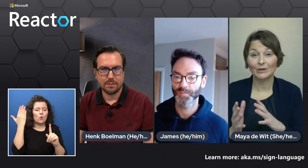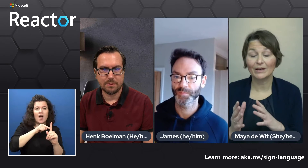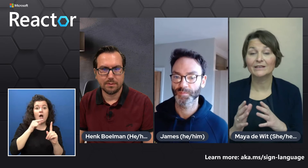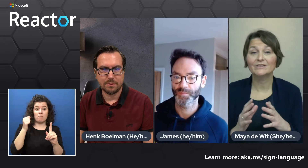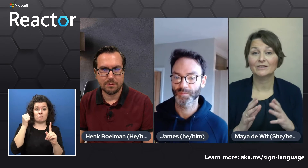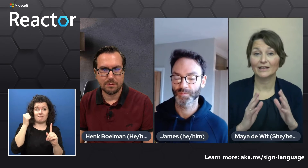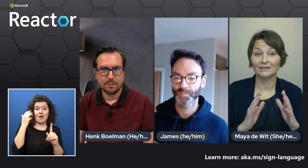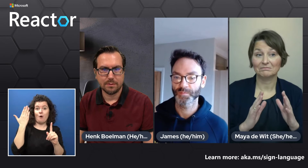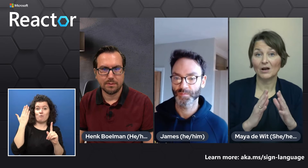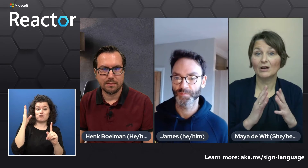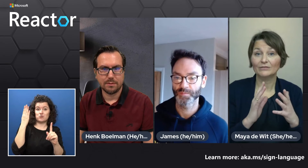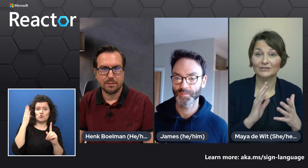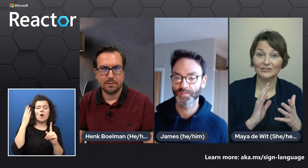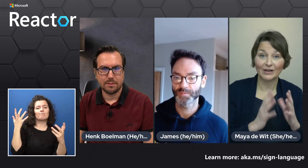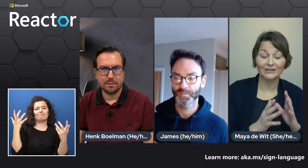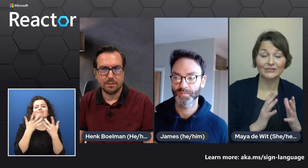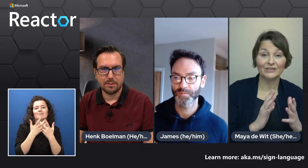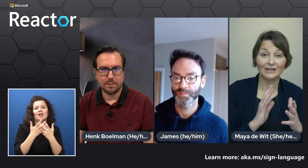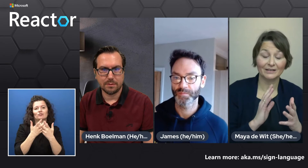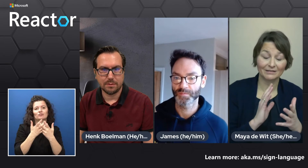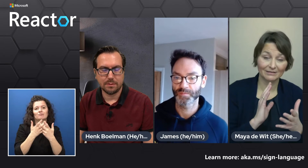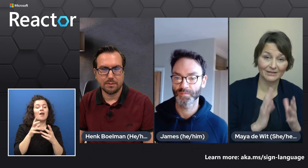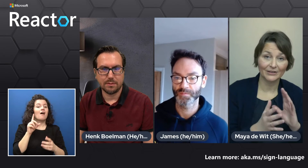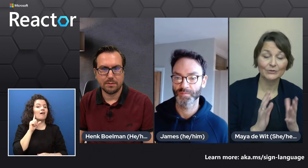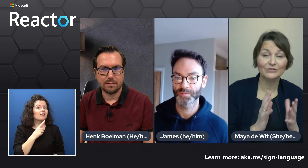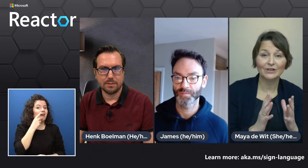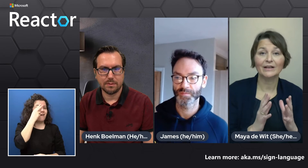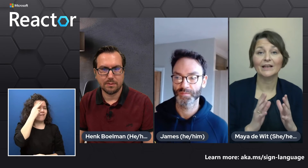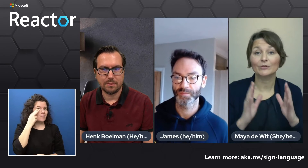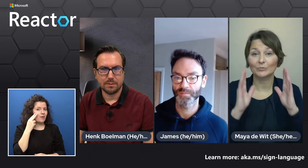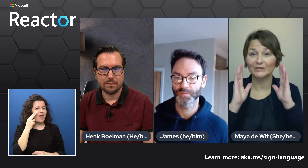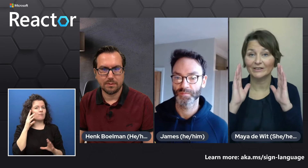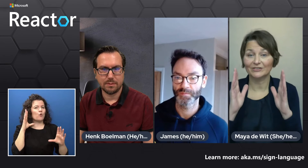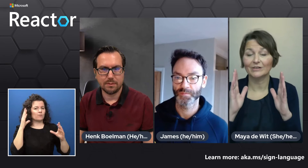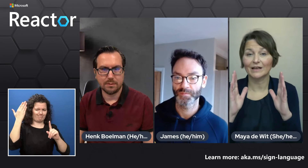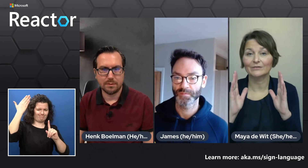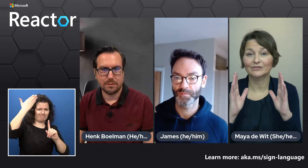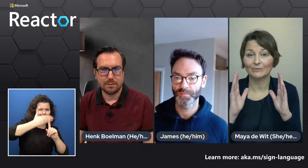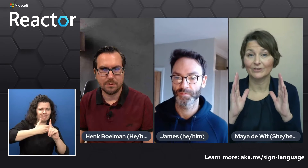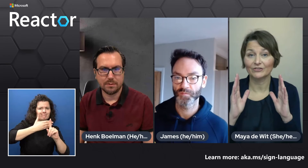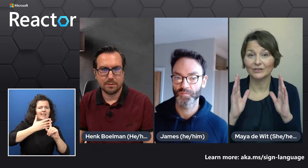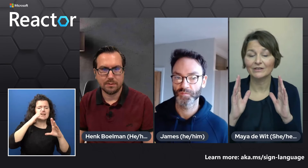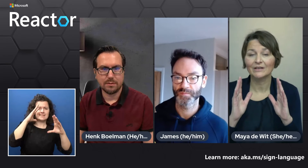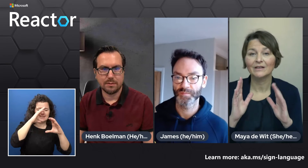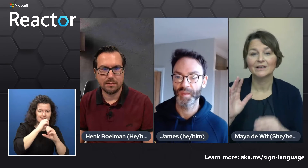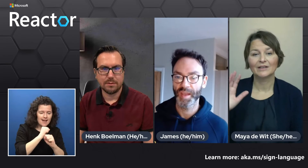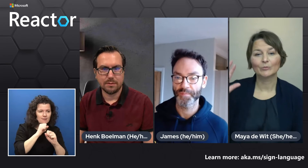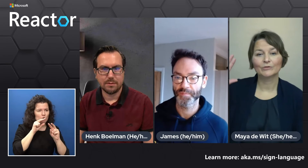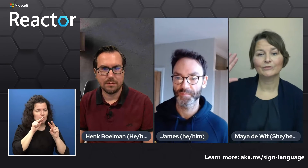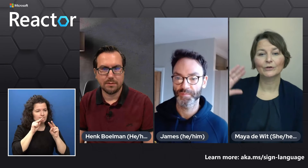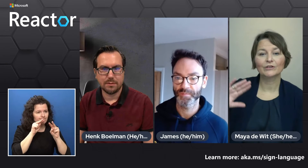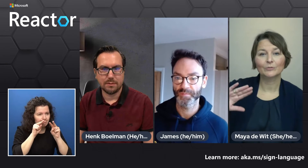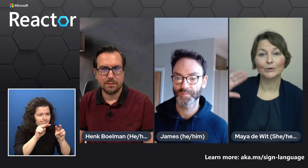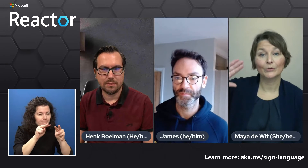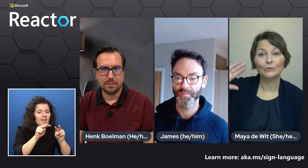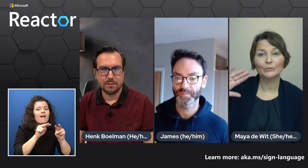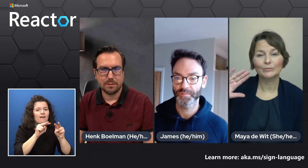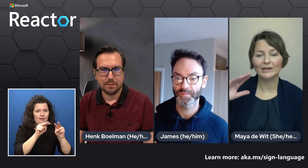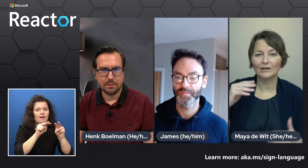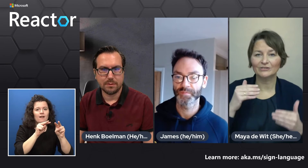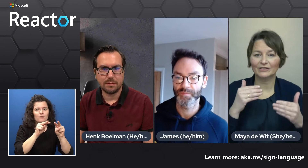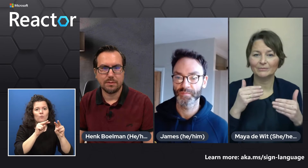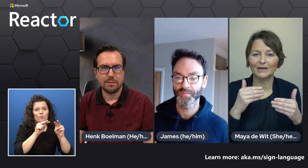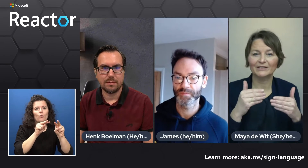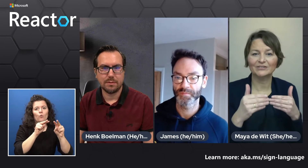and blind, they often signers they use sign language, but they still have some vision. They prefer the blue